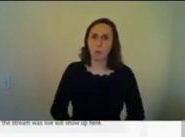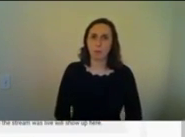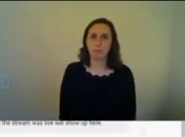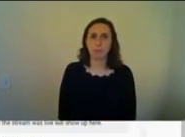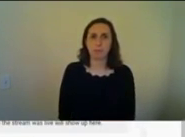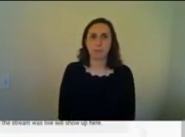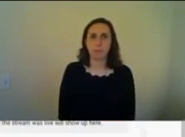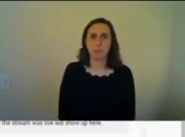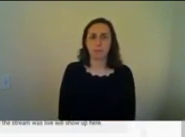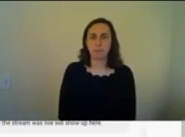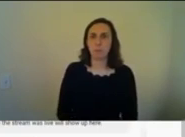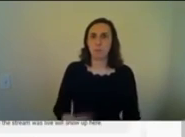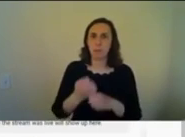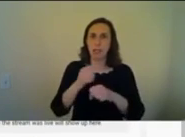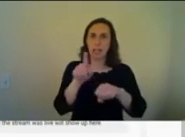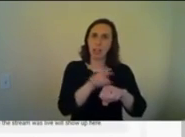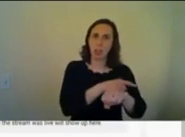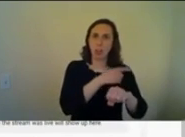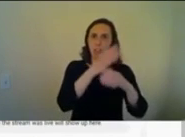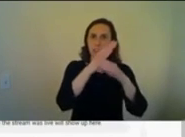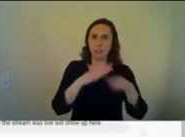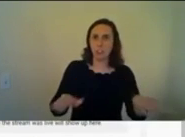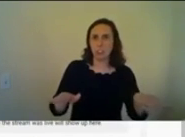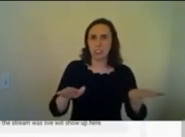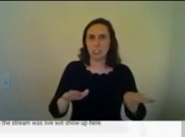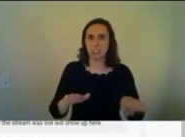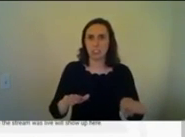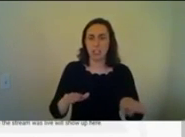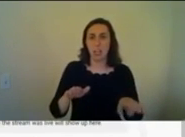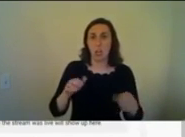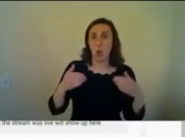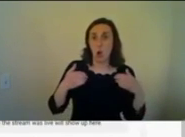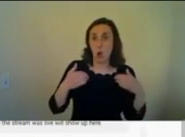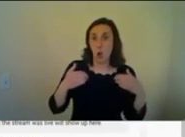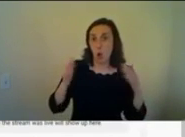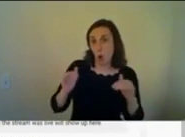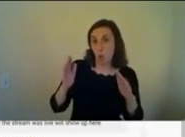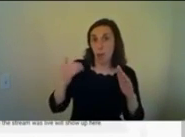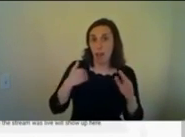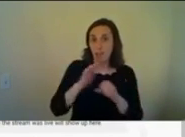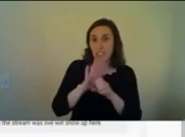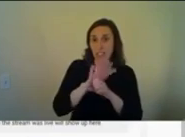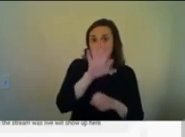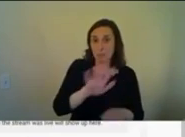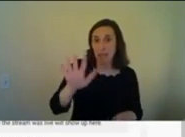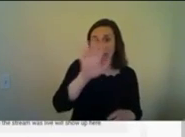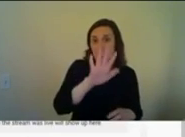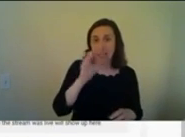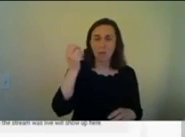which was a long division. Hopefully I will have enough room, and we're going to look at the